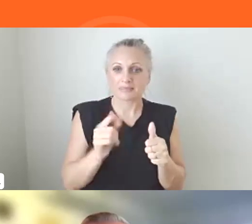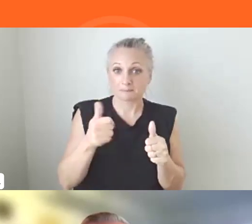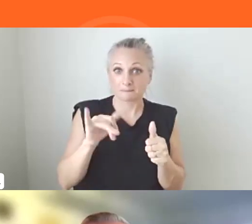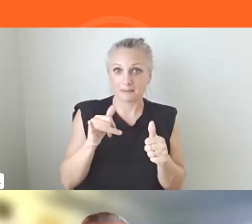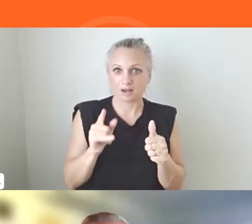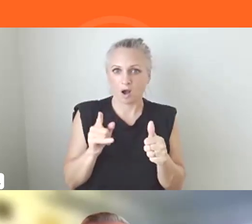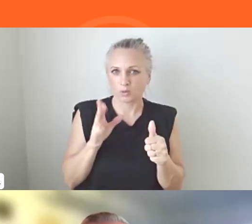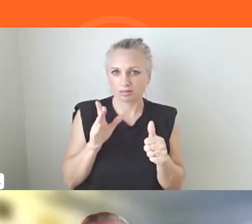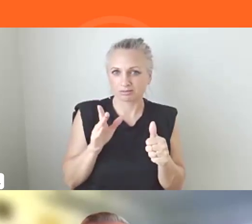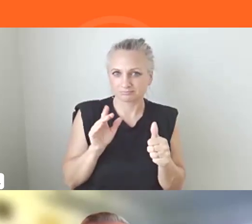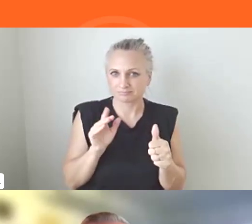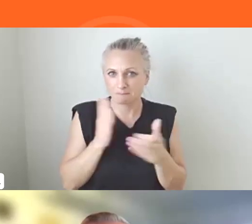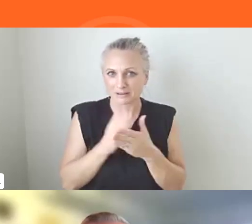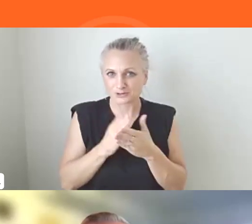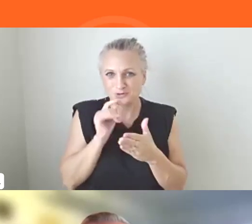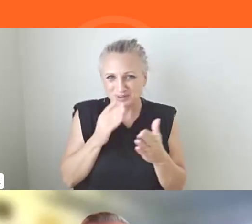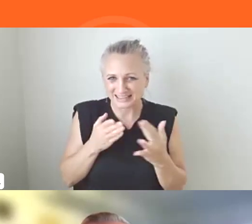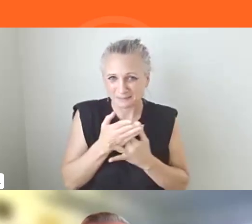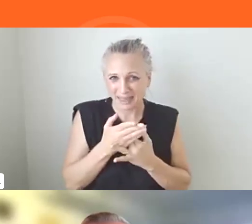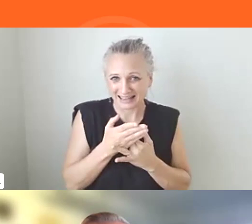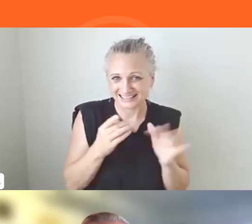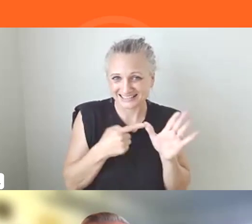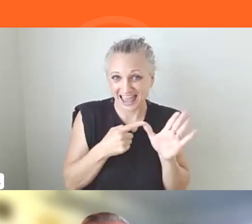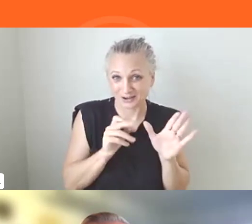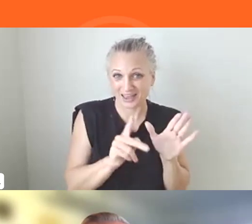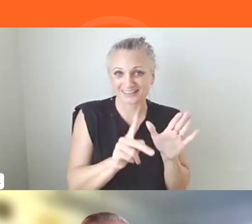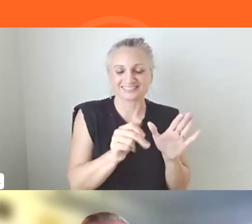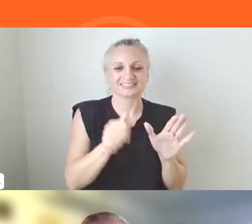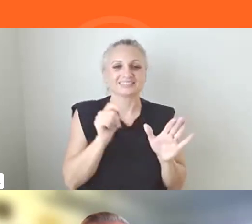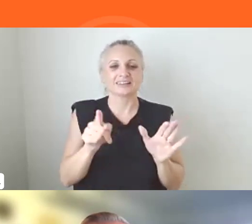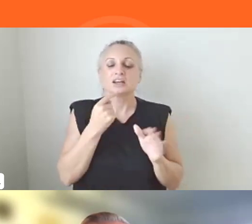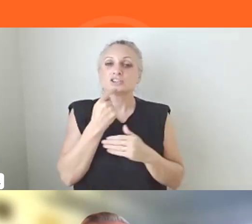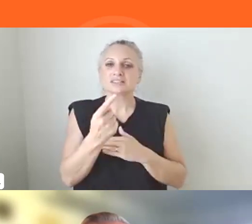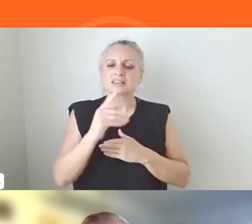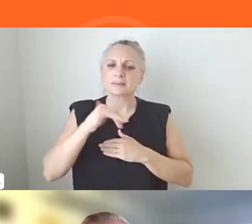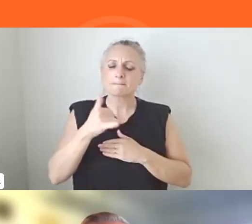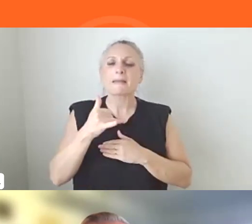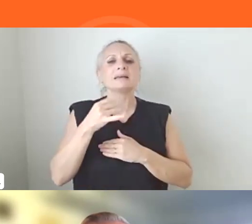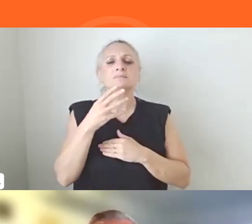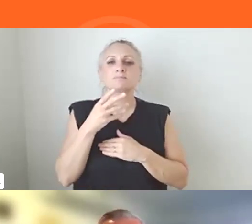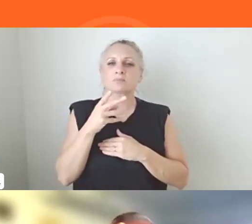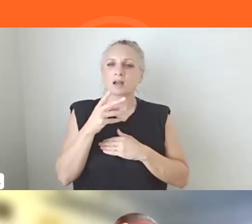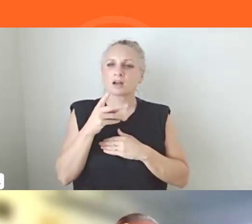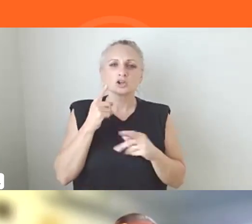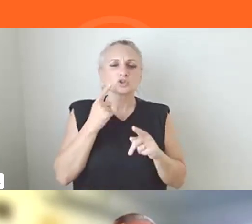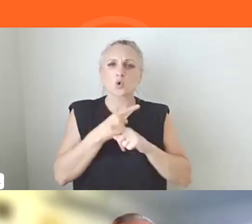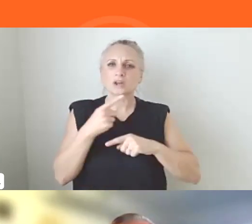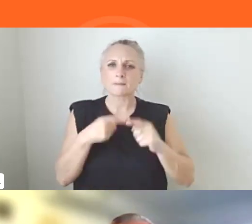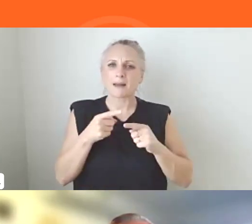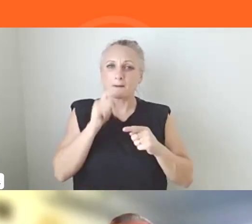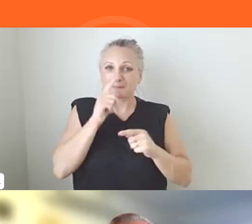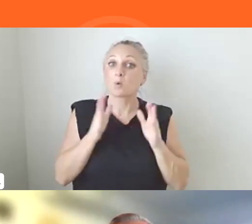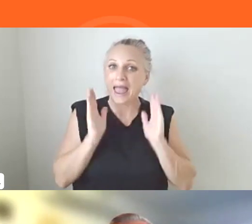I think we do need something that's enforceable. Like Megan talked a lot about what's going on in